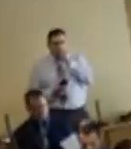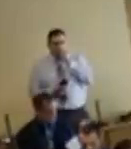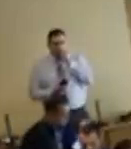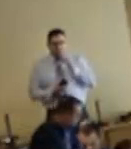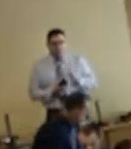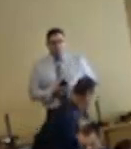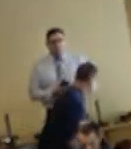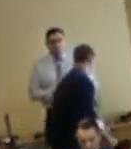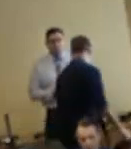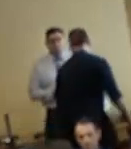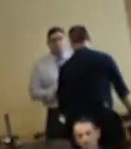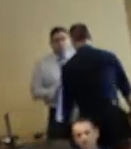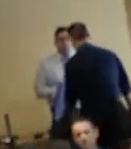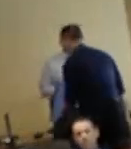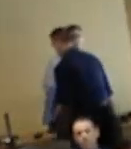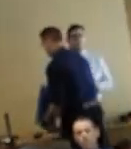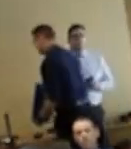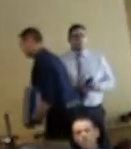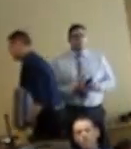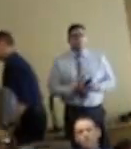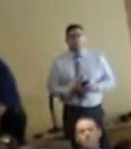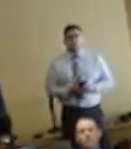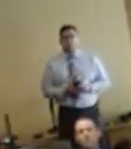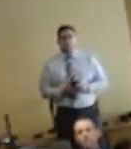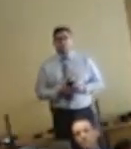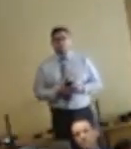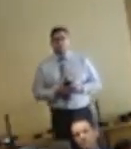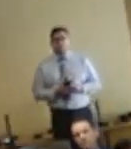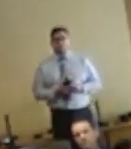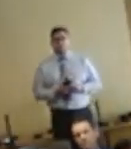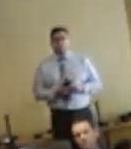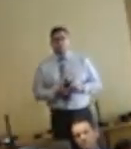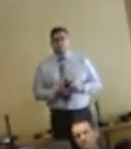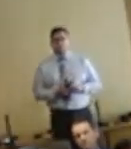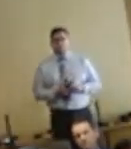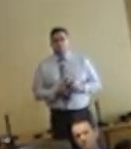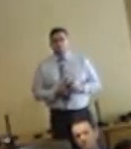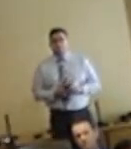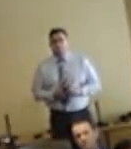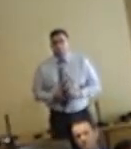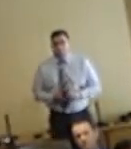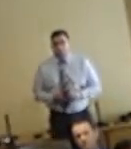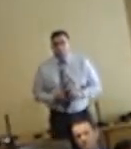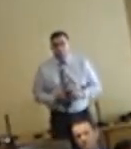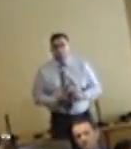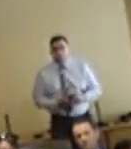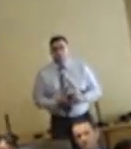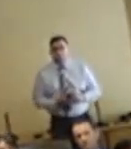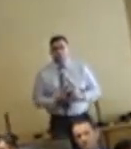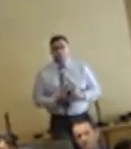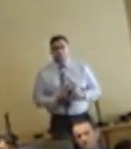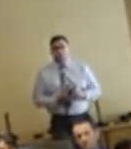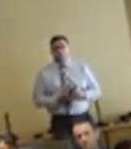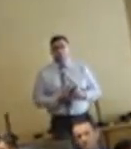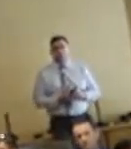Resolution number 45 of 2024, authorizing the financial assistance applications and a letter of no prejudice to be submitted